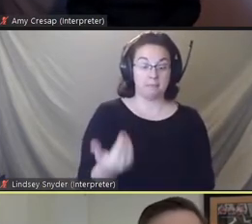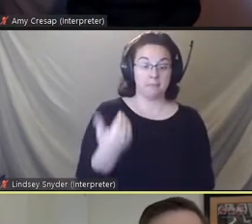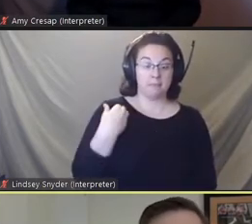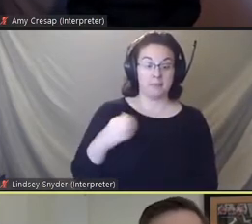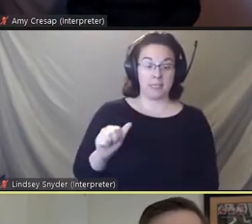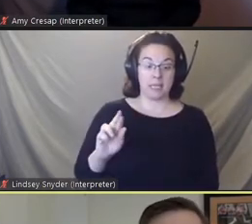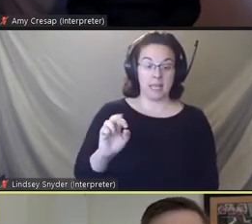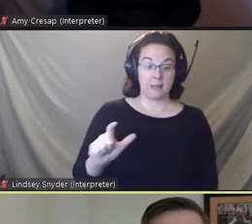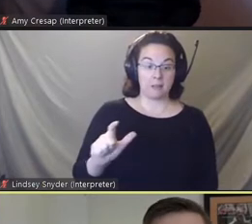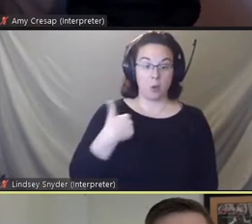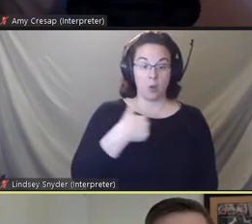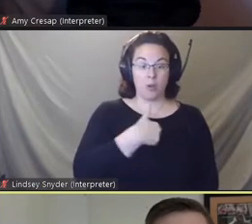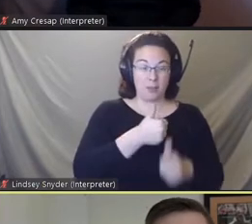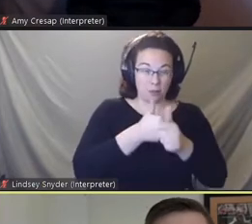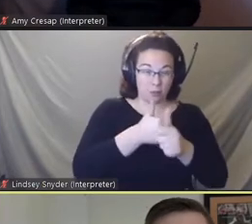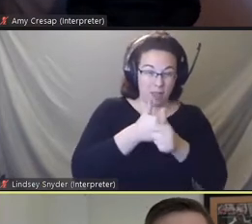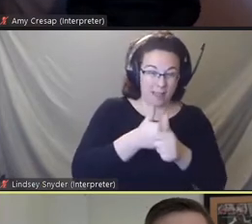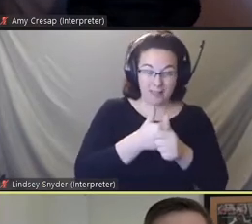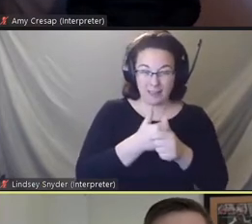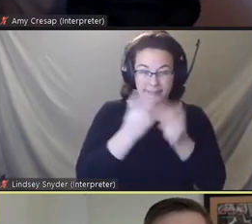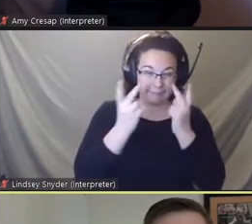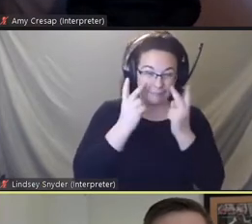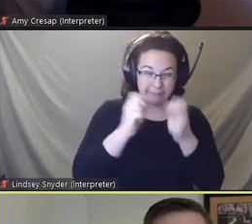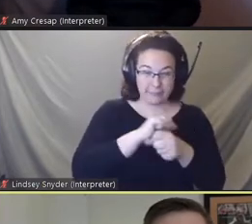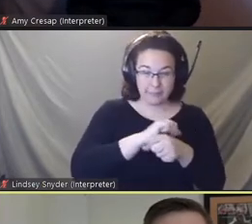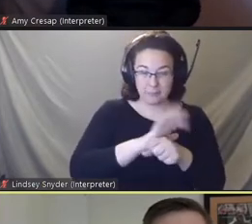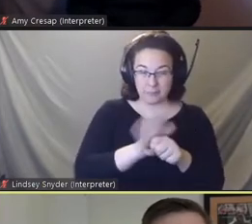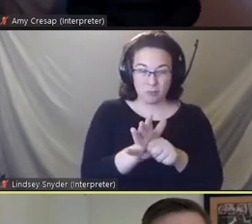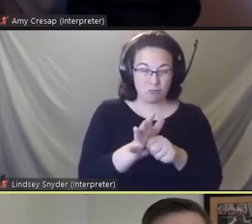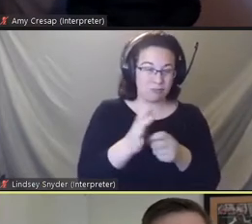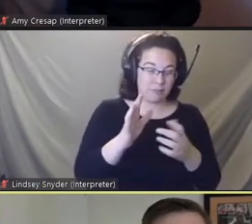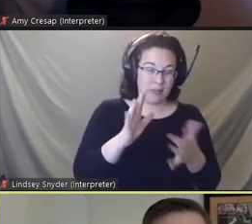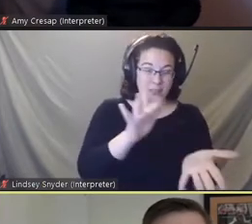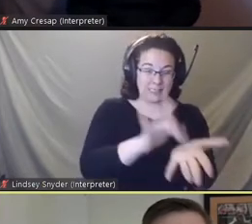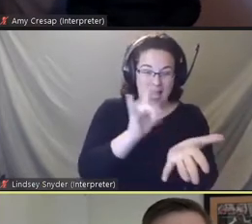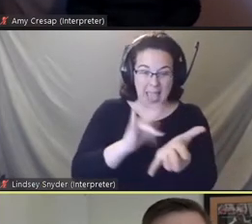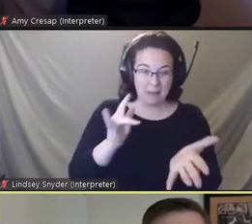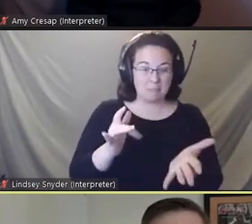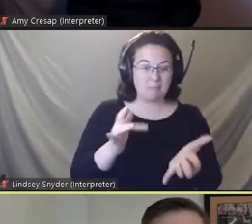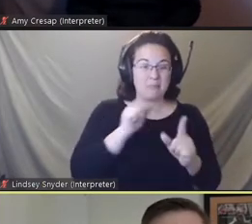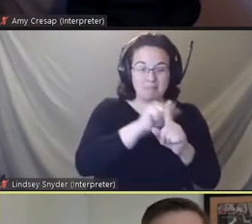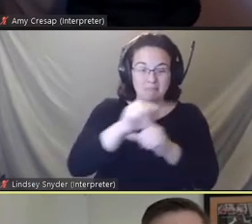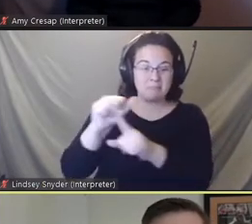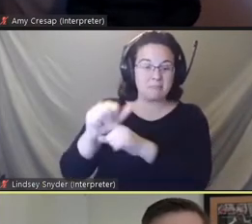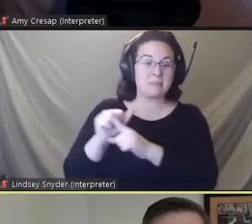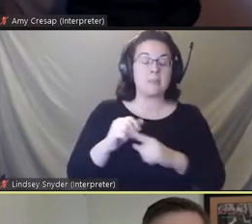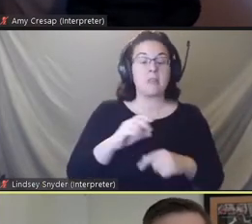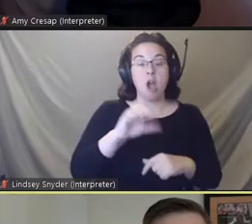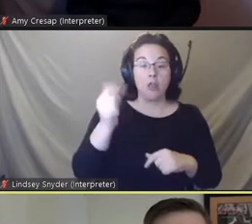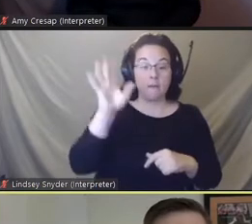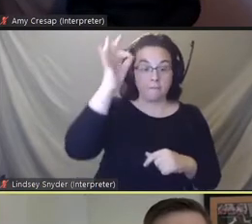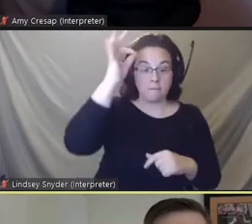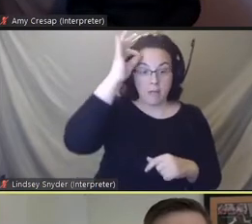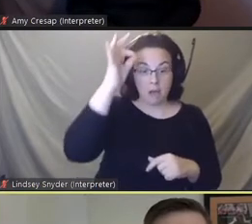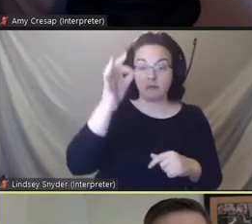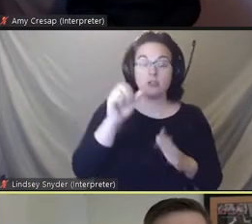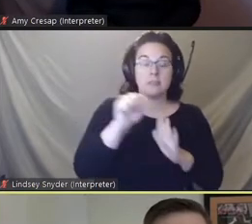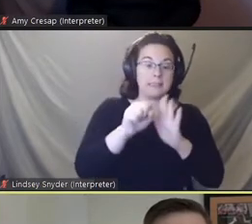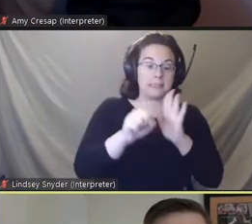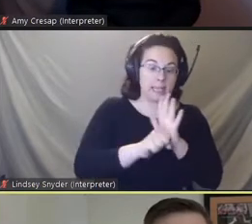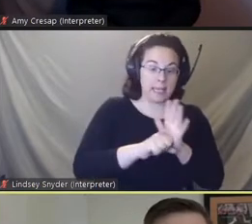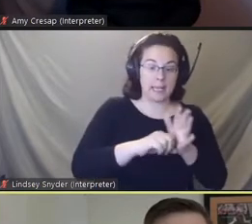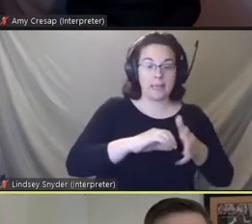we were tracking coronavirus scams, and with the help of the Enforcement Bureau, other federal and state partners like the FTC and